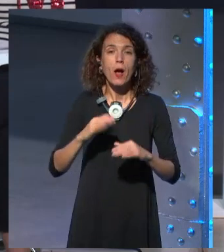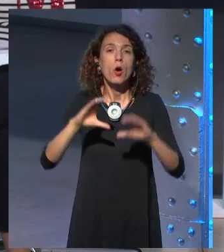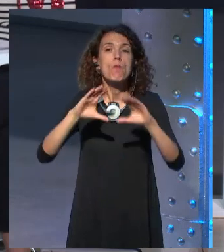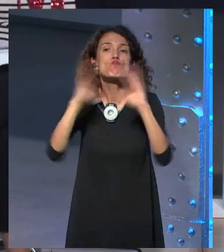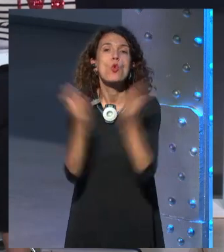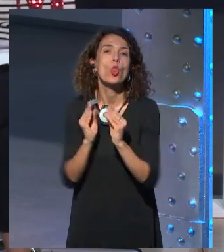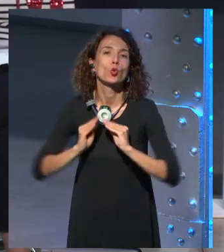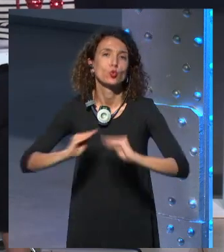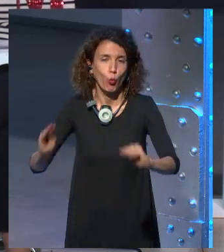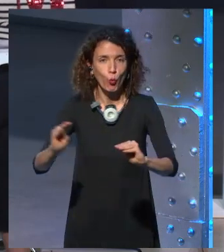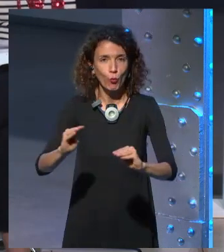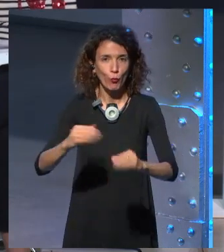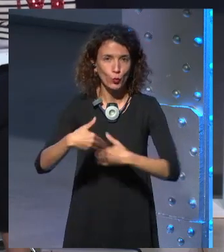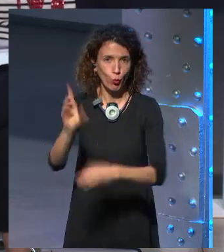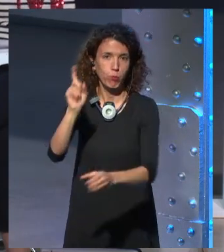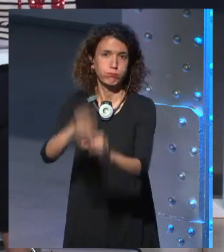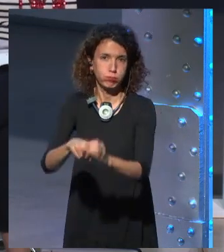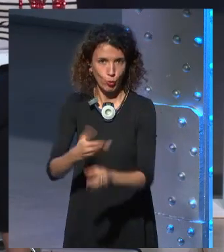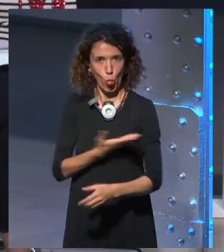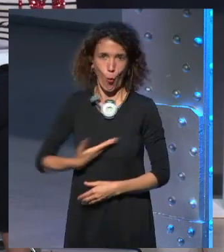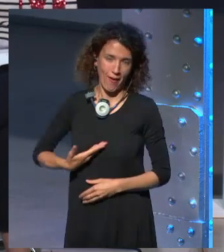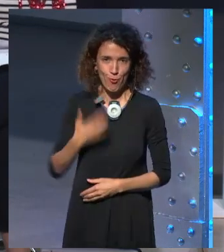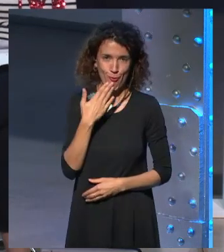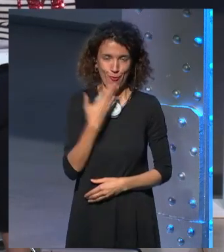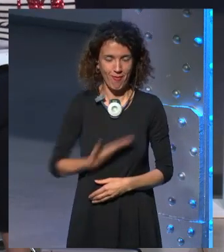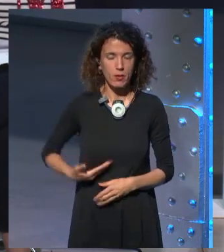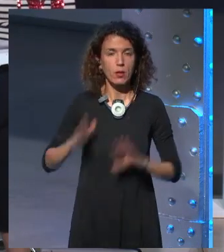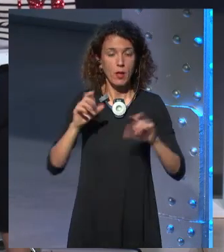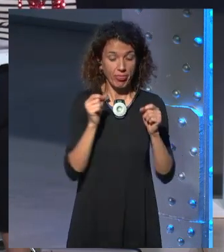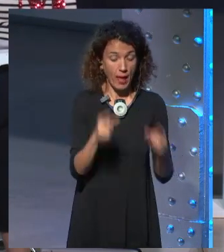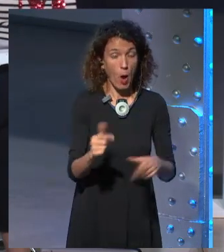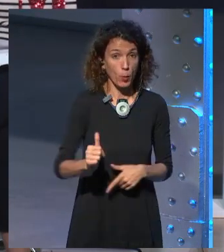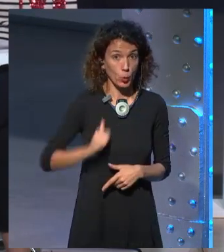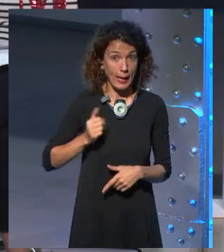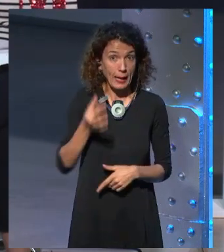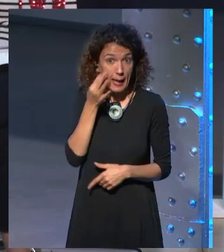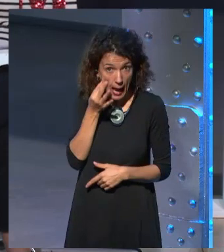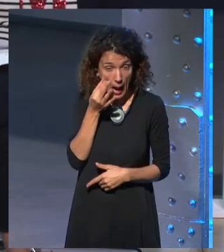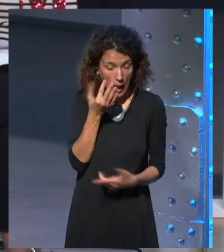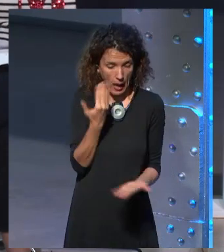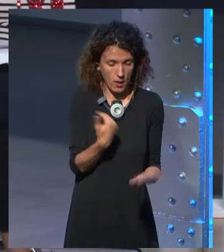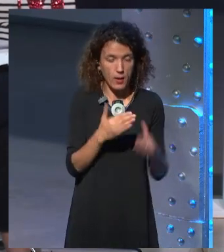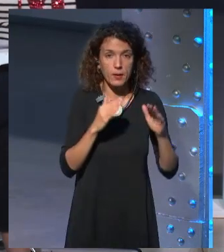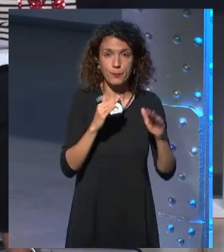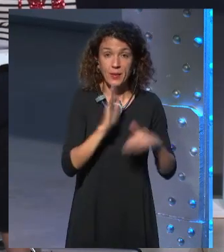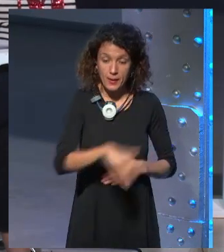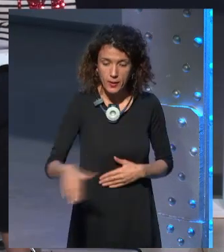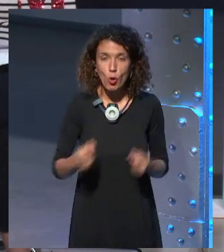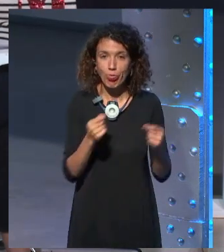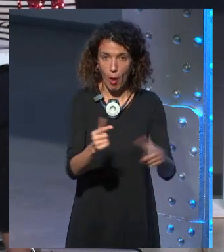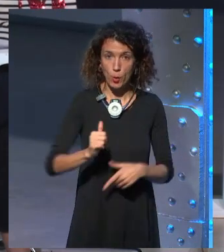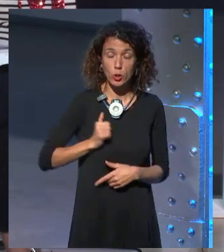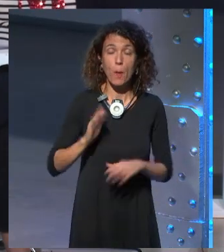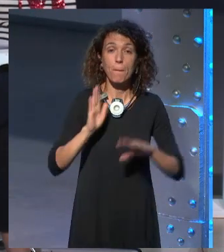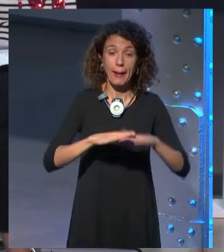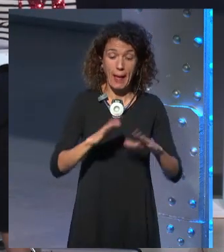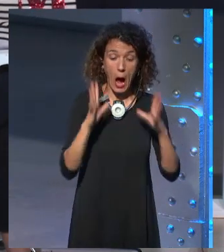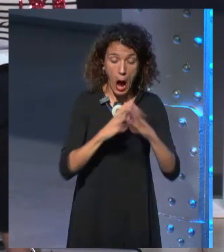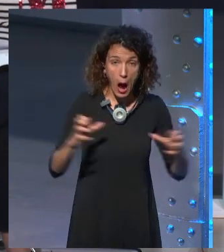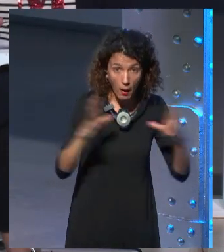what for the world that is going to be theirs, about making available real